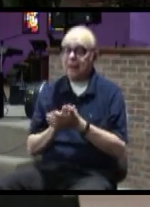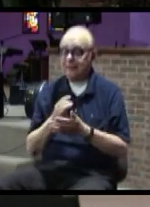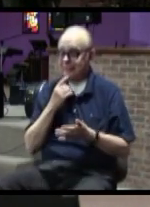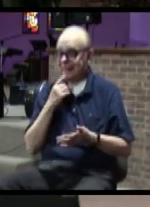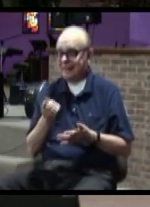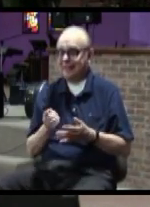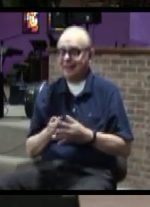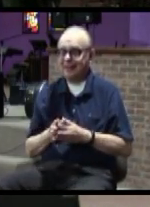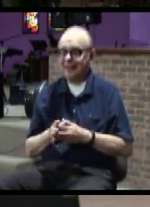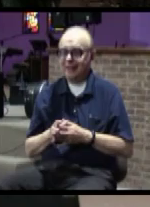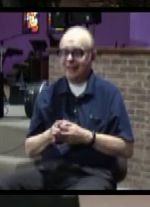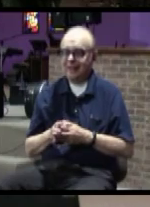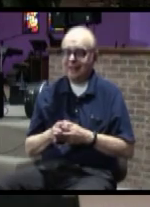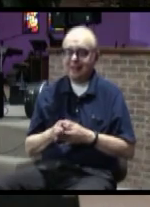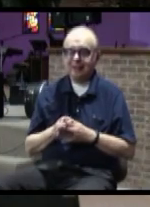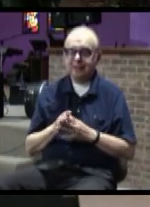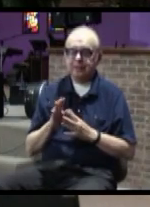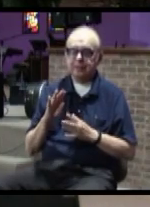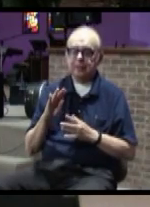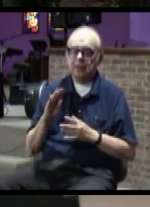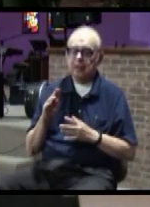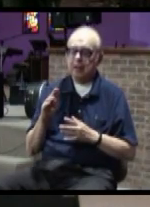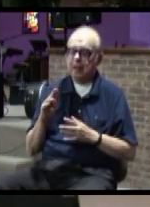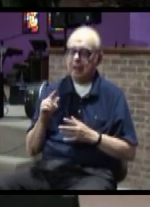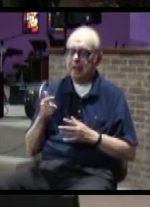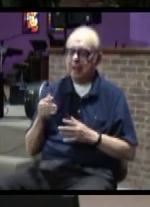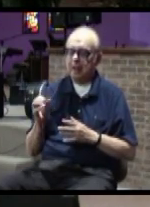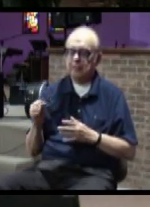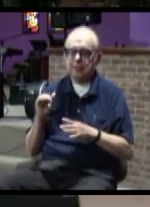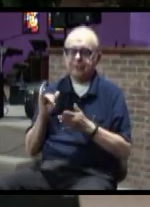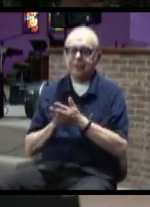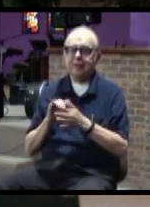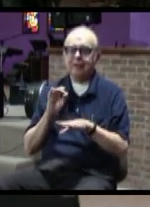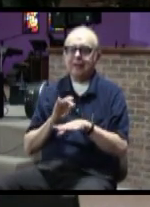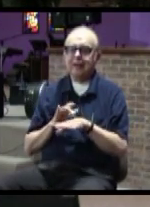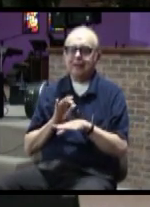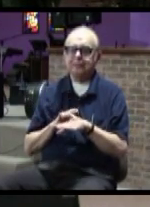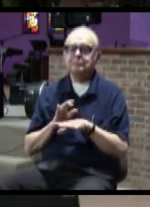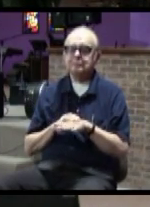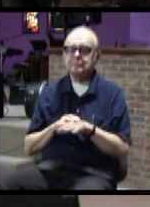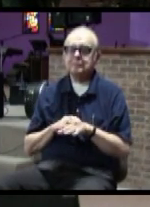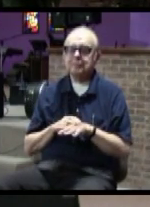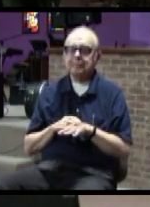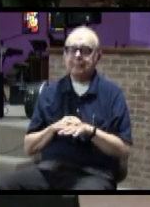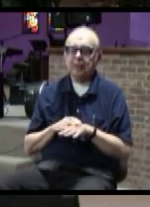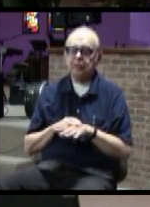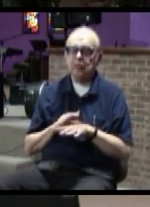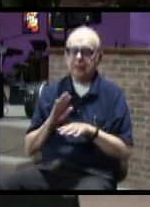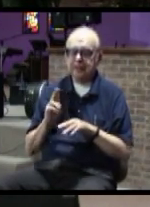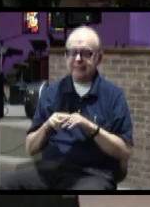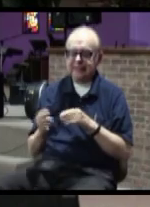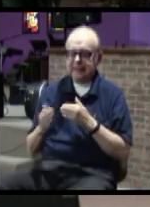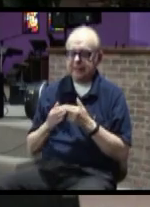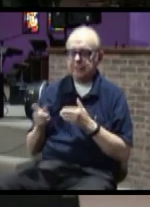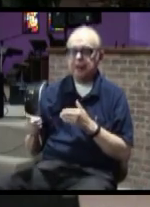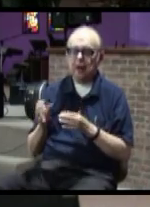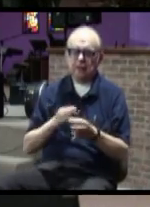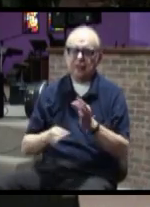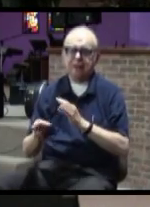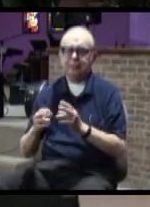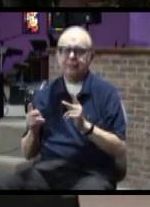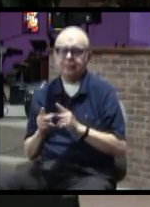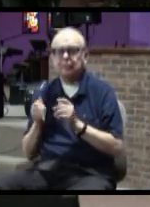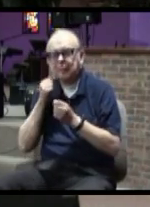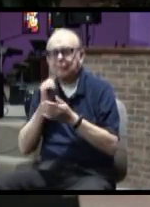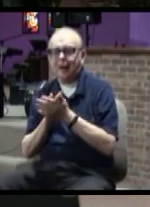And Diana says, but there's these bugs that are hitting me. And I said, okay, hon, you go ahead and sit behind the windshield. I'll sit back